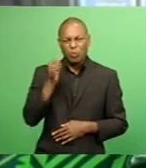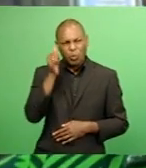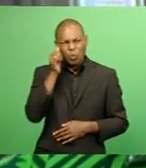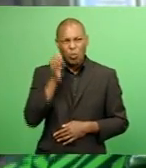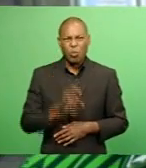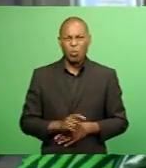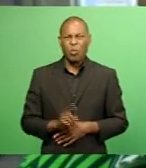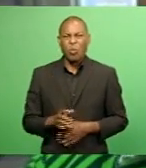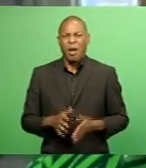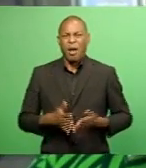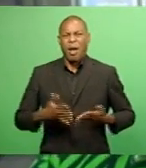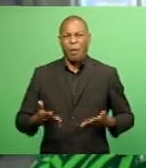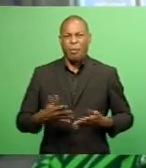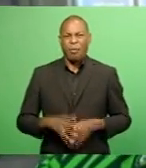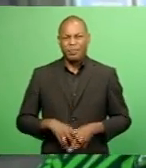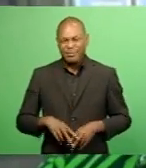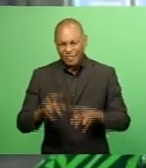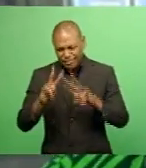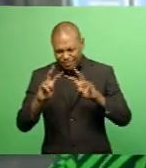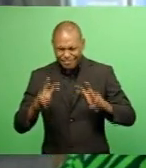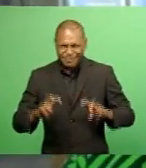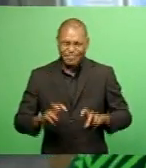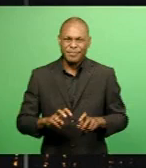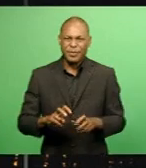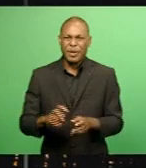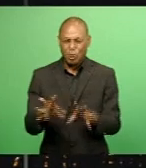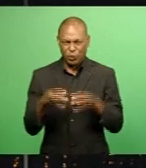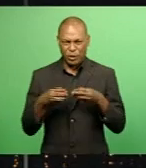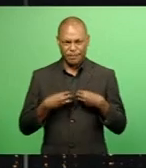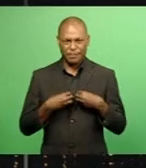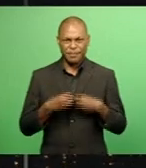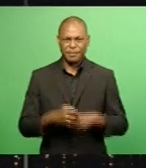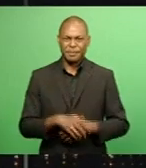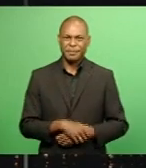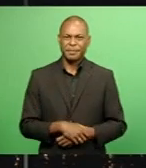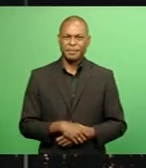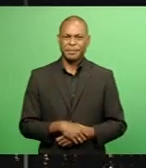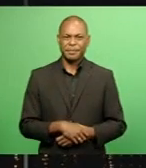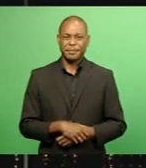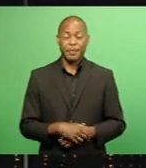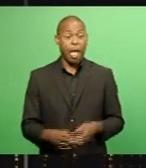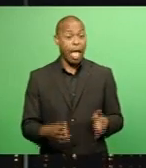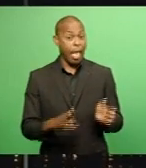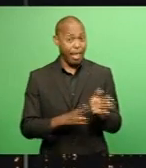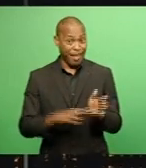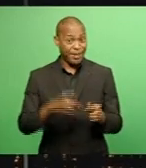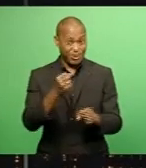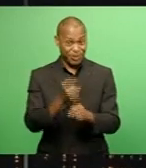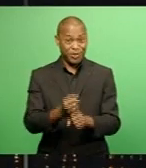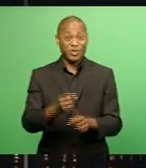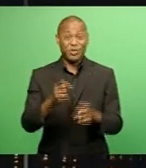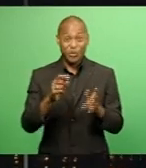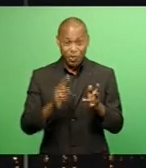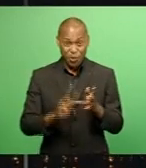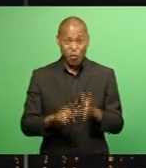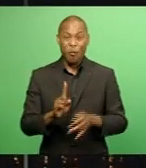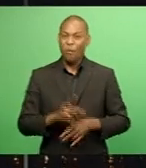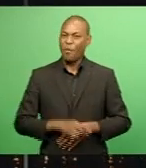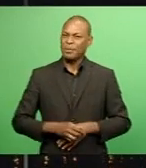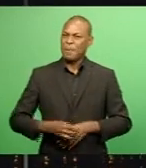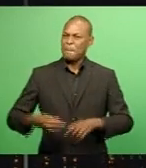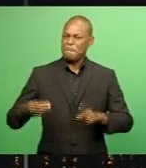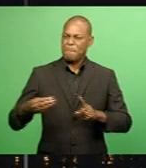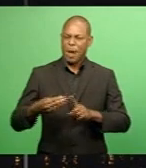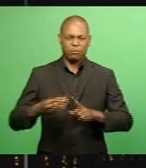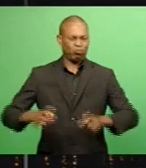the laboratory findings that will come through. A non-profit organization today took on a major challenge